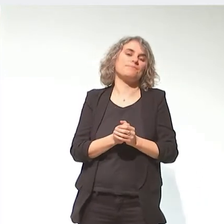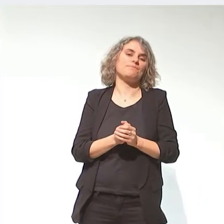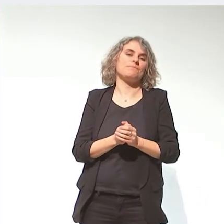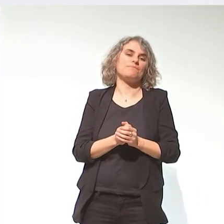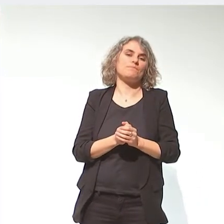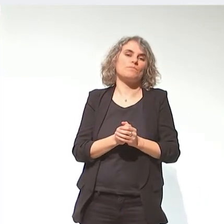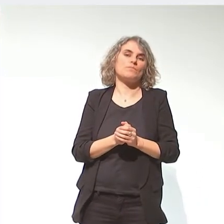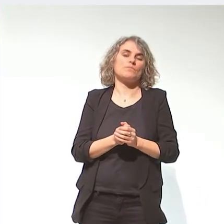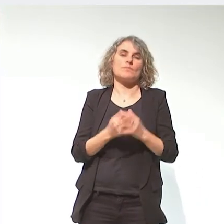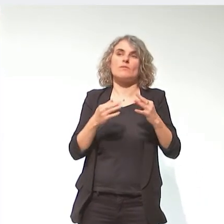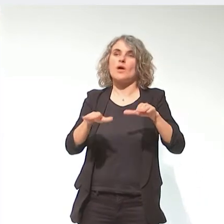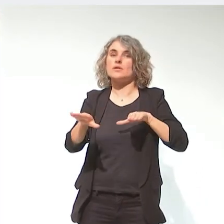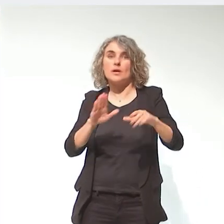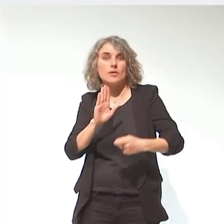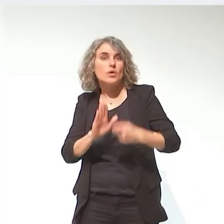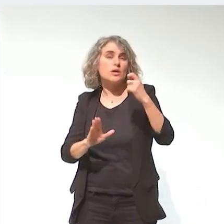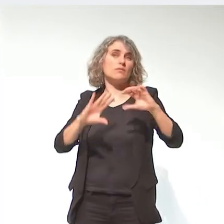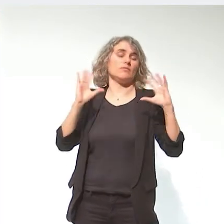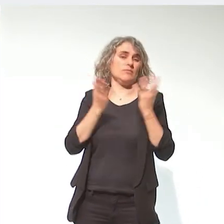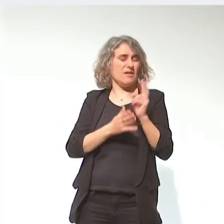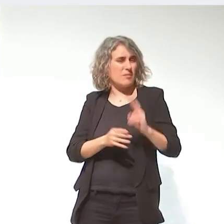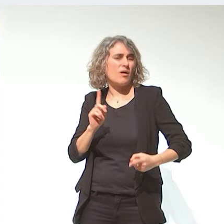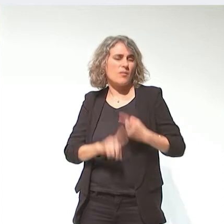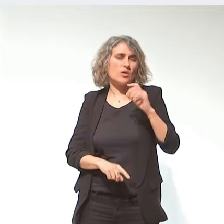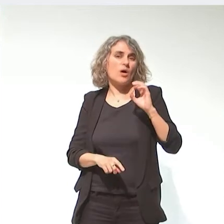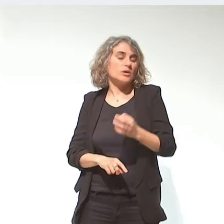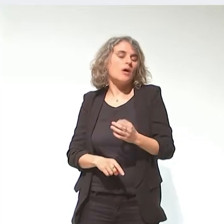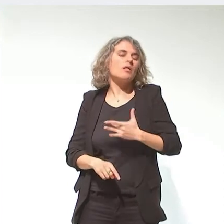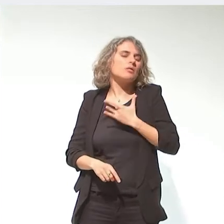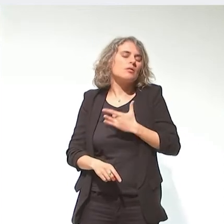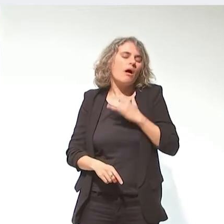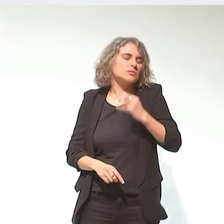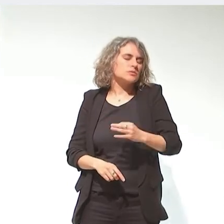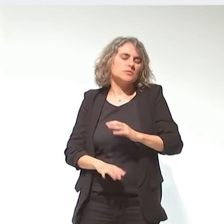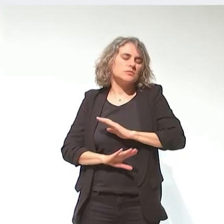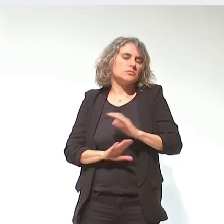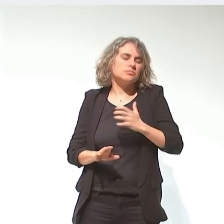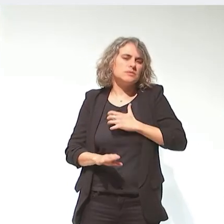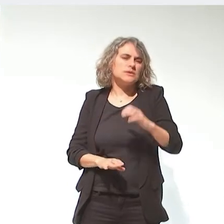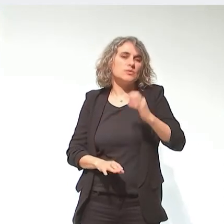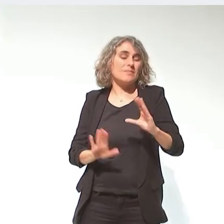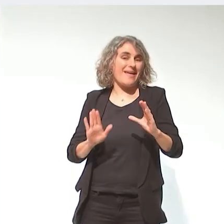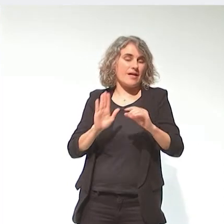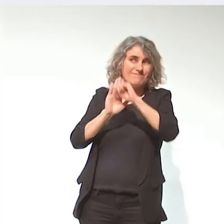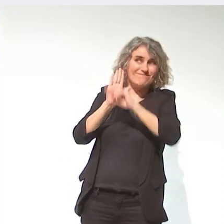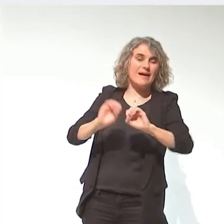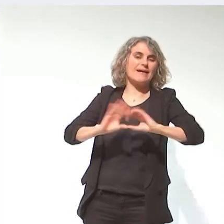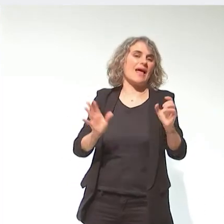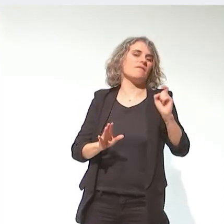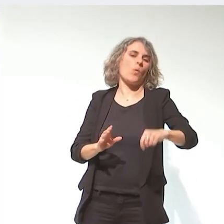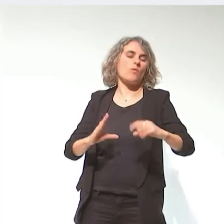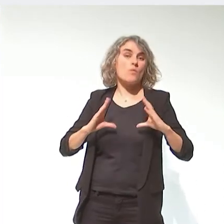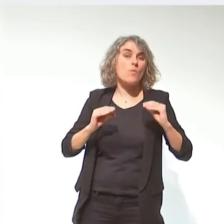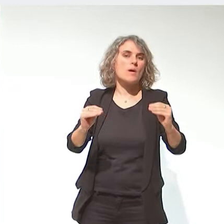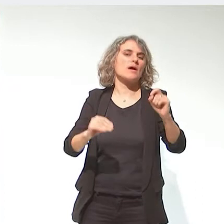it's really interesting topic to implement, but without concrete guidelines, without concrete best examples, and